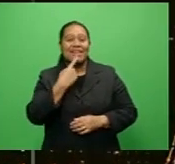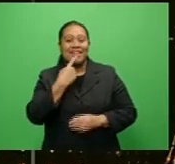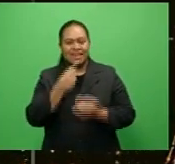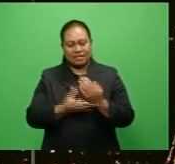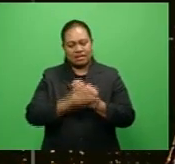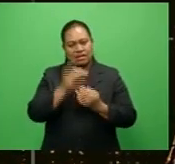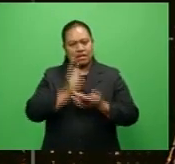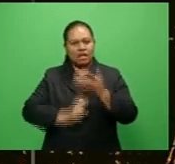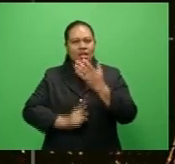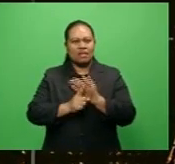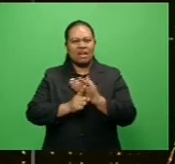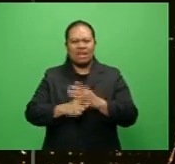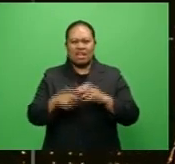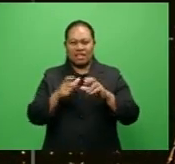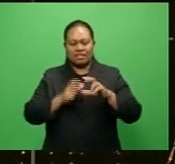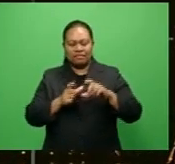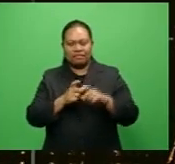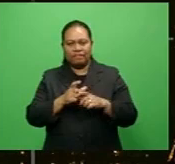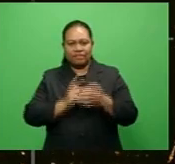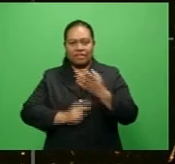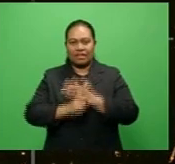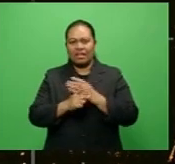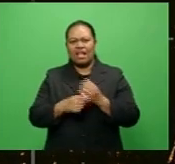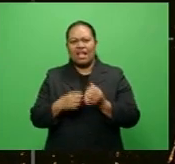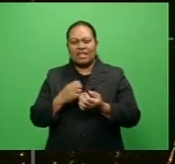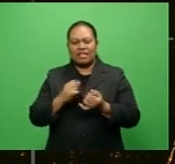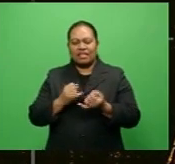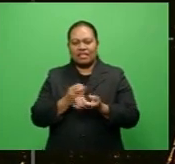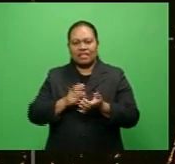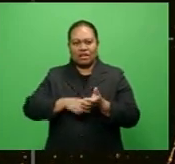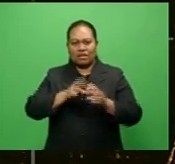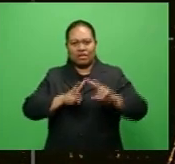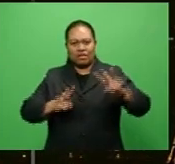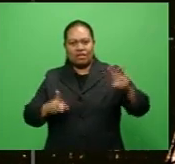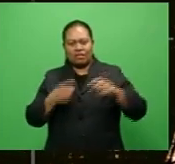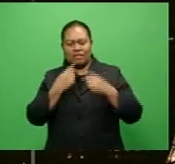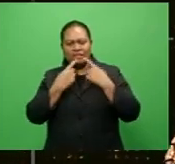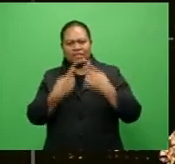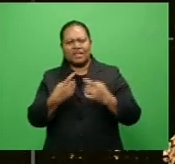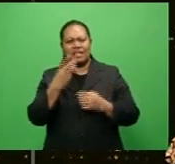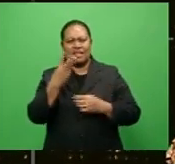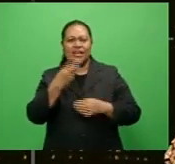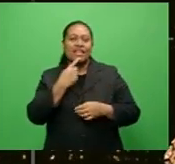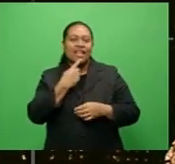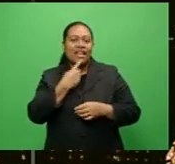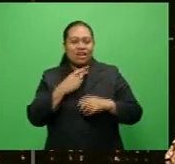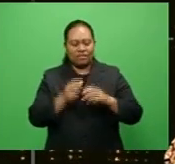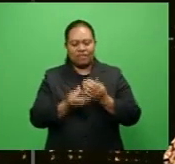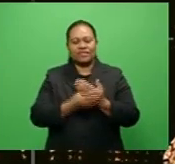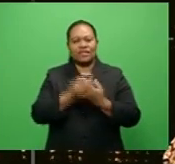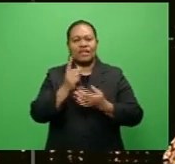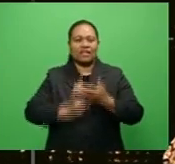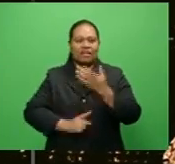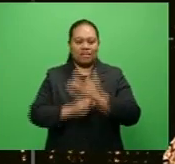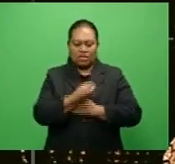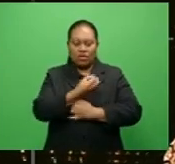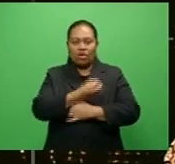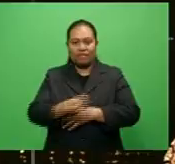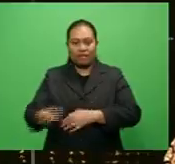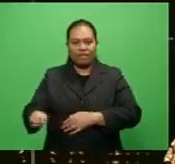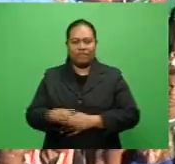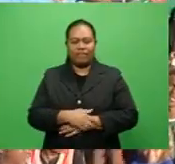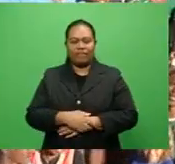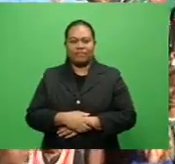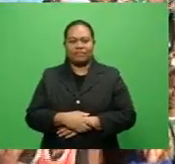match against Dakandrove and last week were handed a red and 3 yellow cards during the match against Overlau. Caroline Tavi has